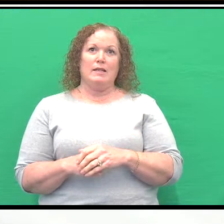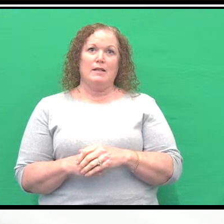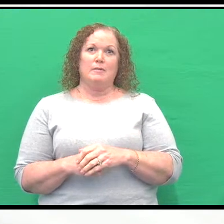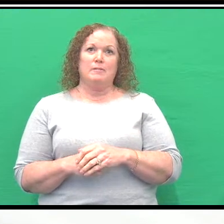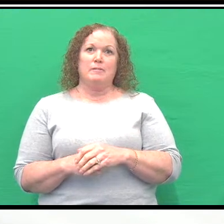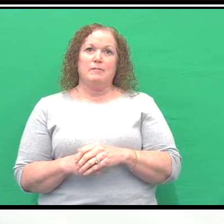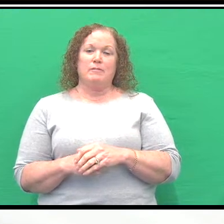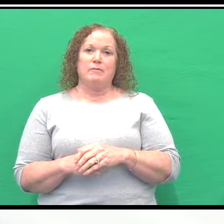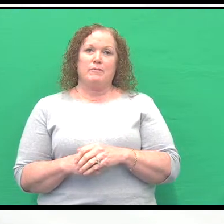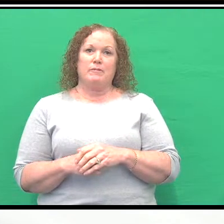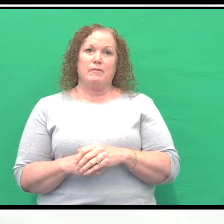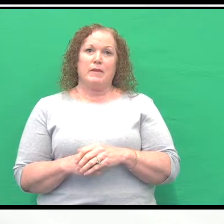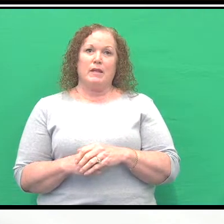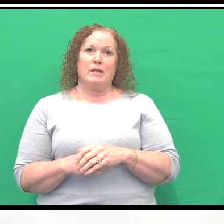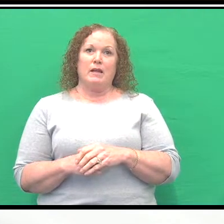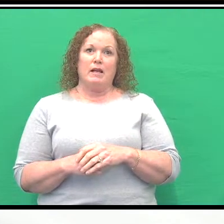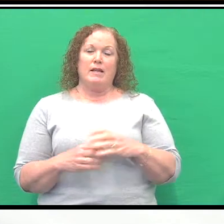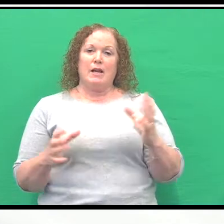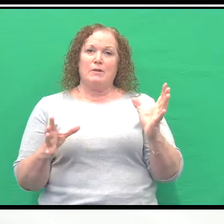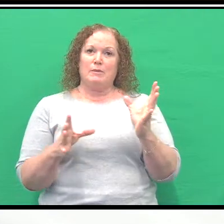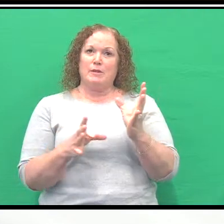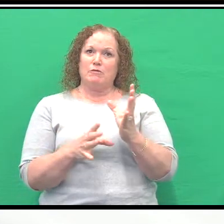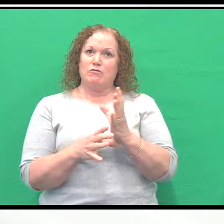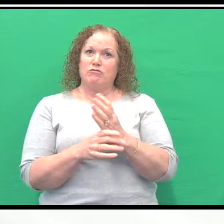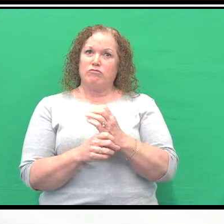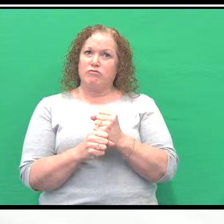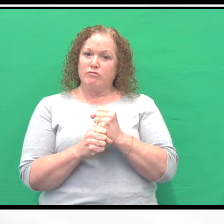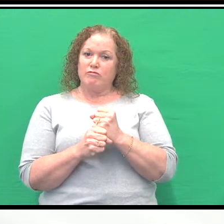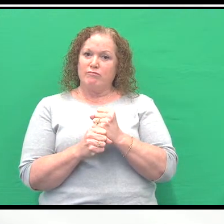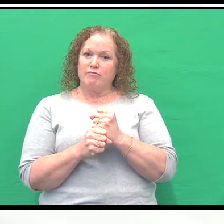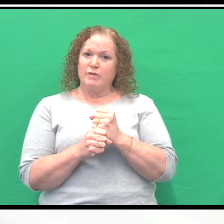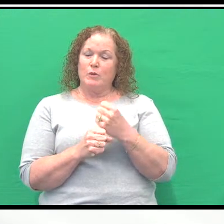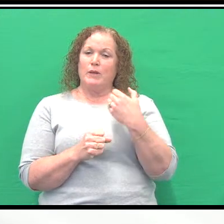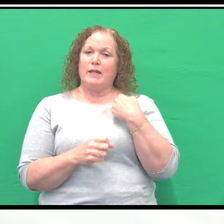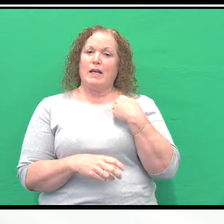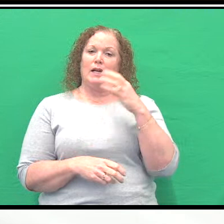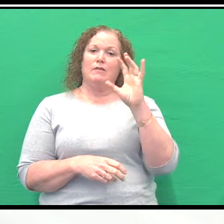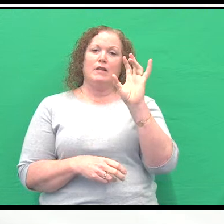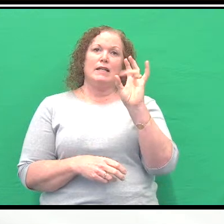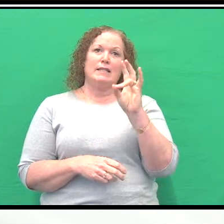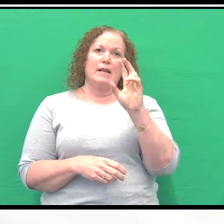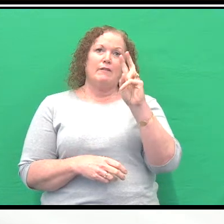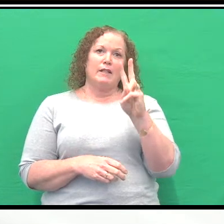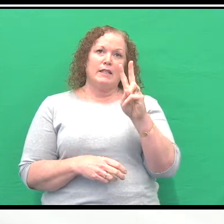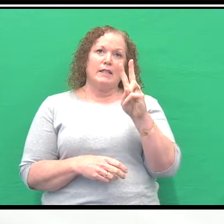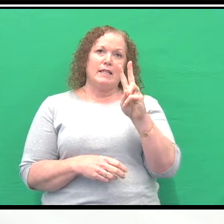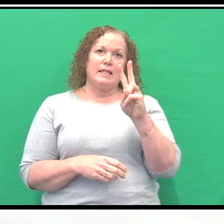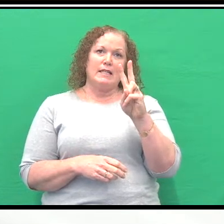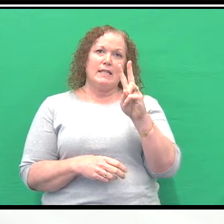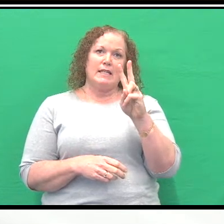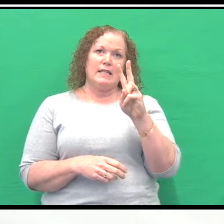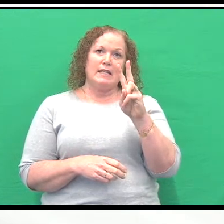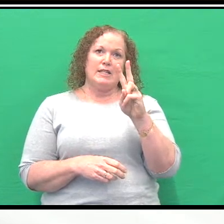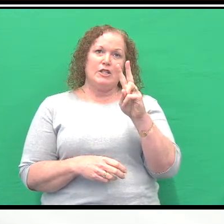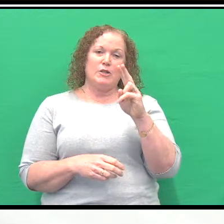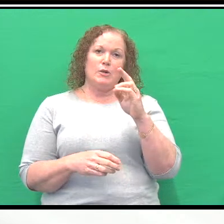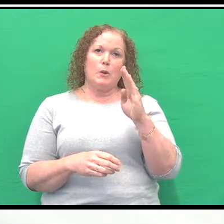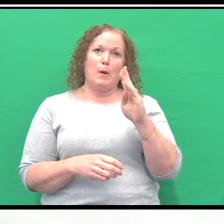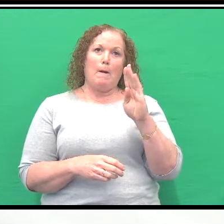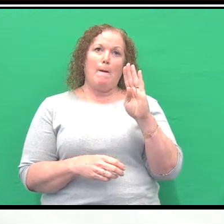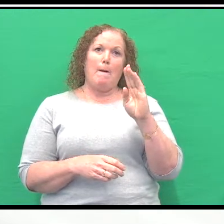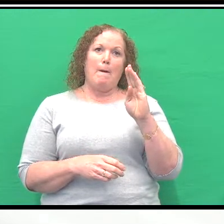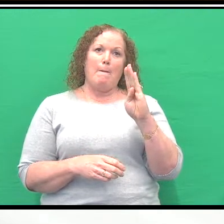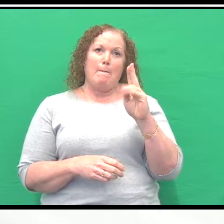been consolidated down to 72 routes because of the bus driver shortage. So that's truly an